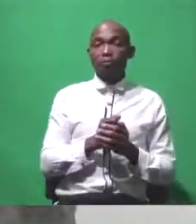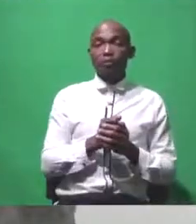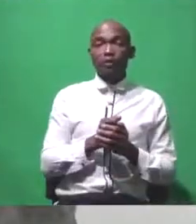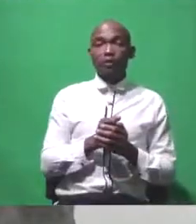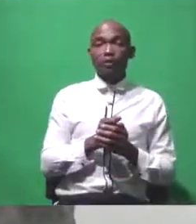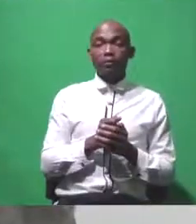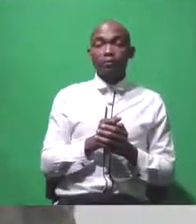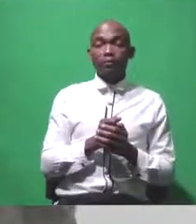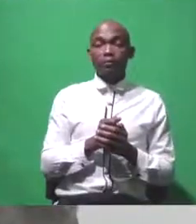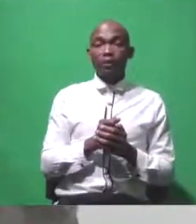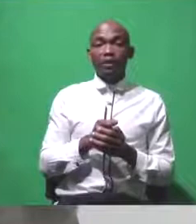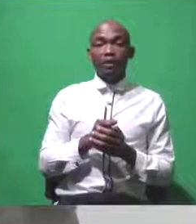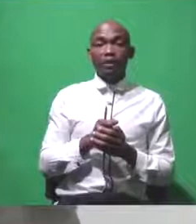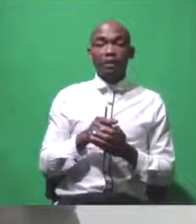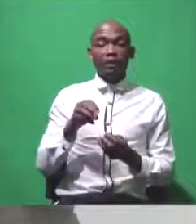Motor